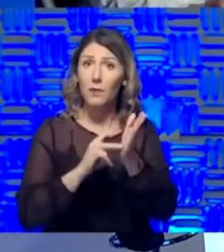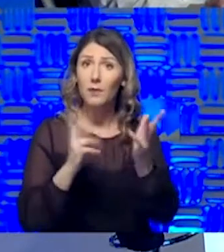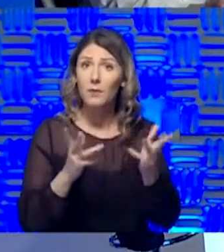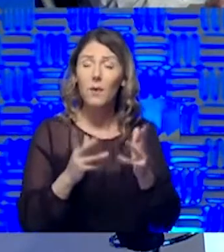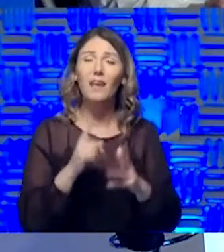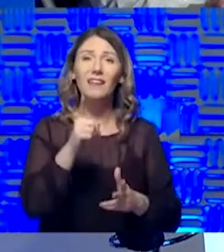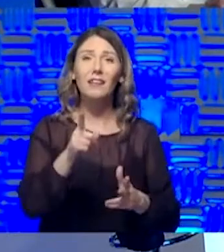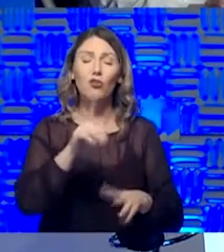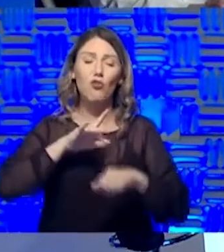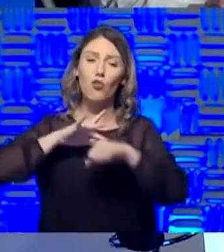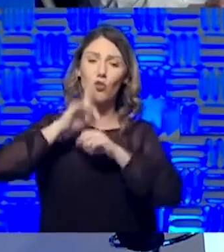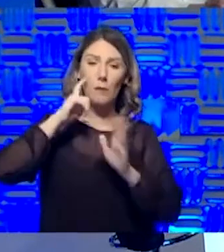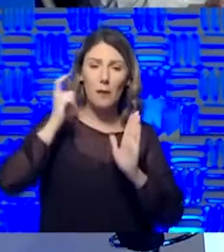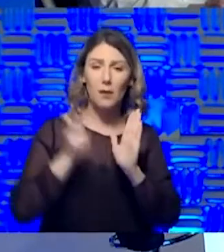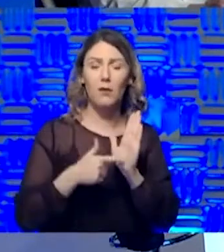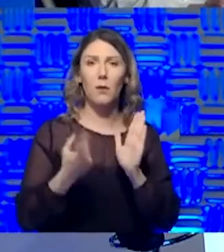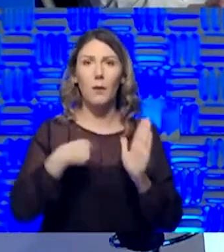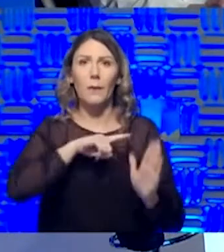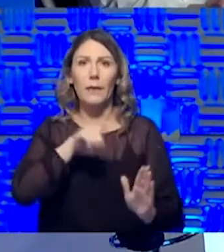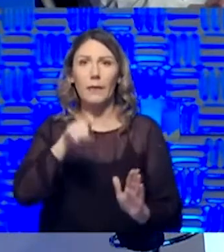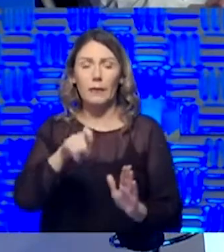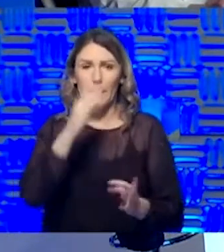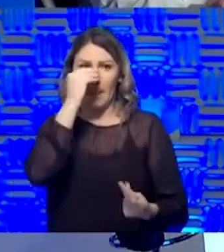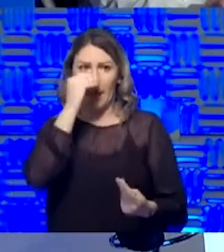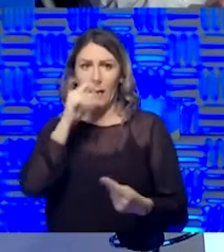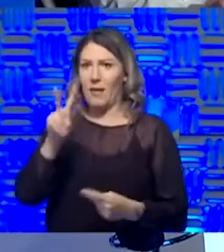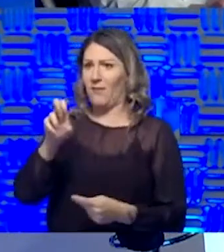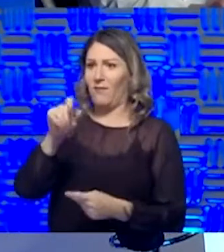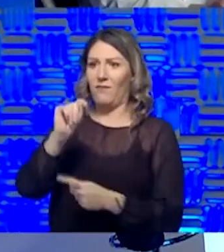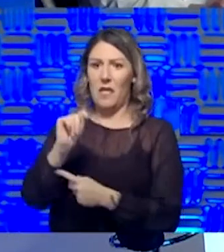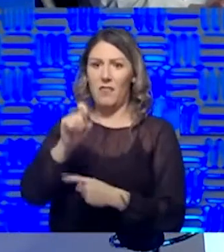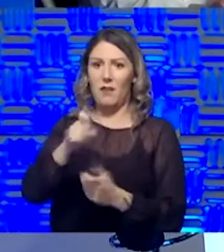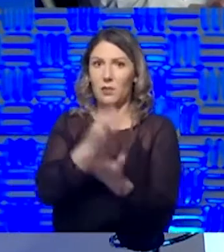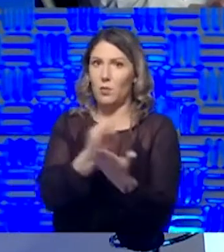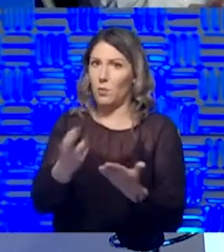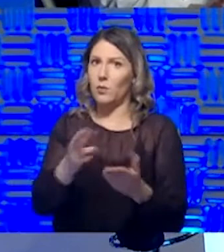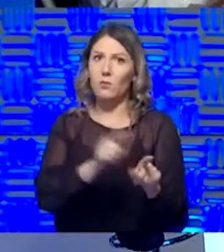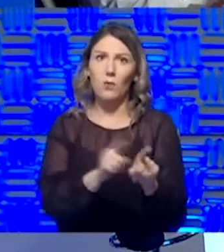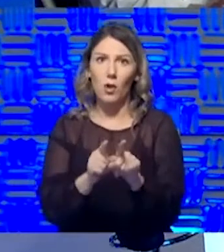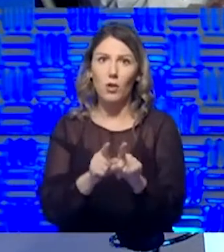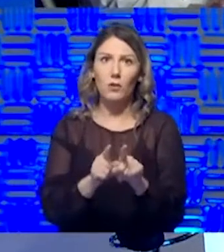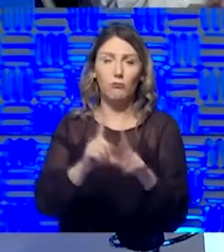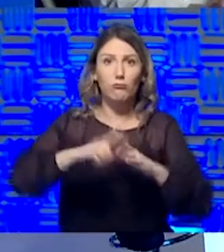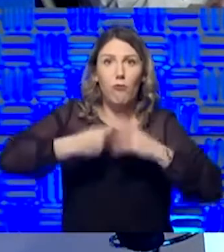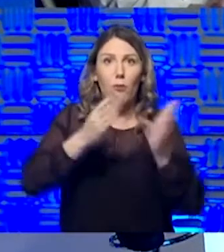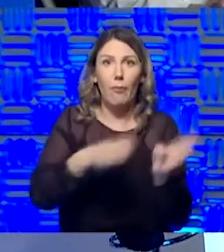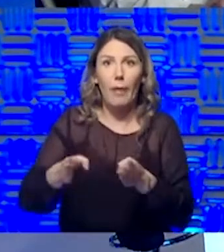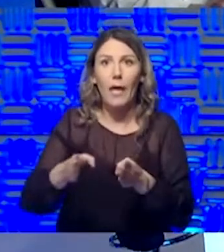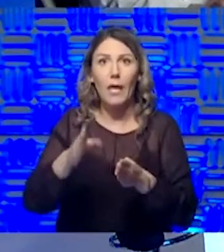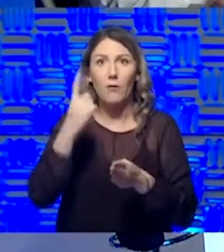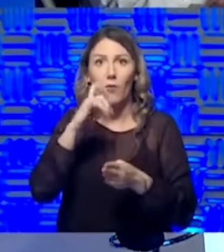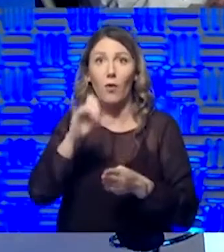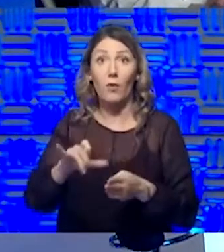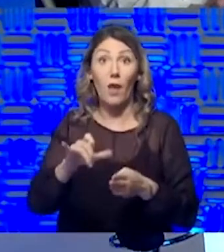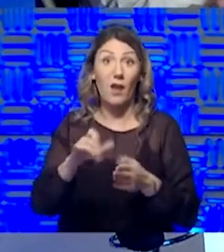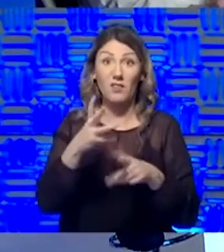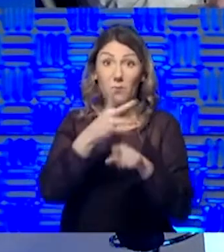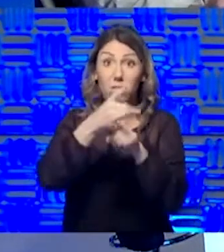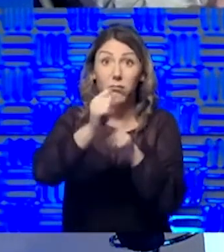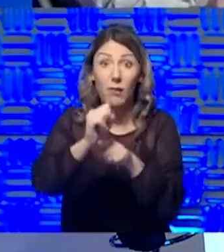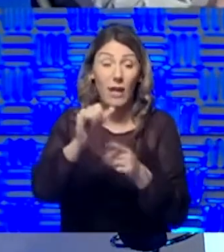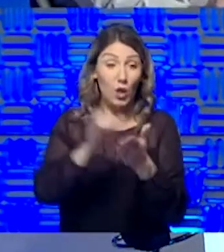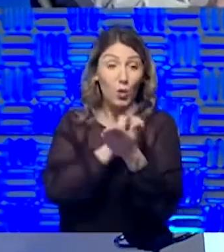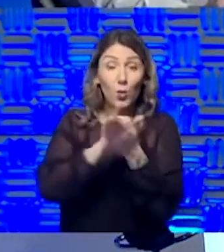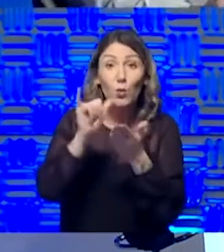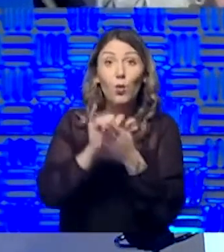early identified, hey, gosh, we have to think about ventilators as a resource as well, so let's start planning for that, because we know that's what ran out in New York and